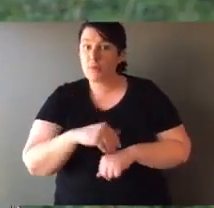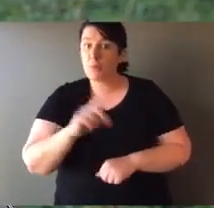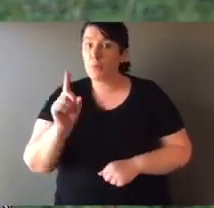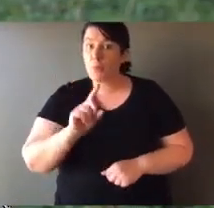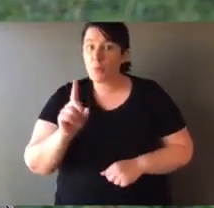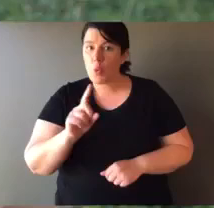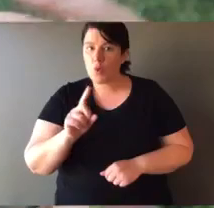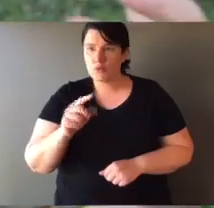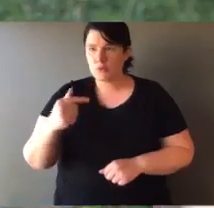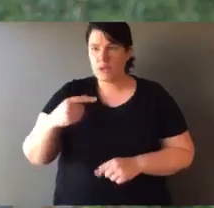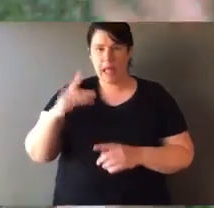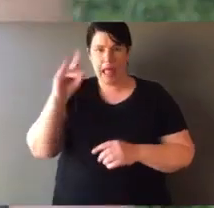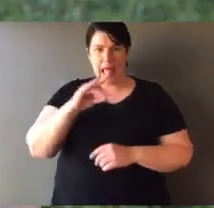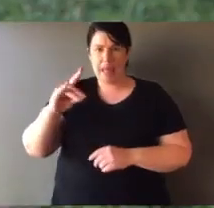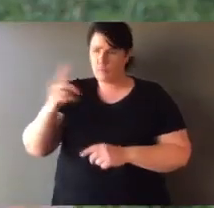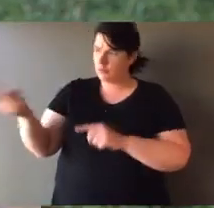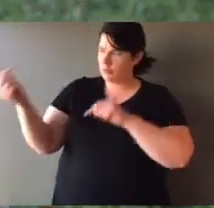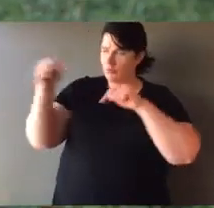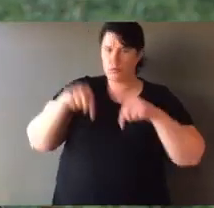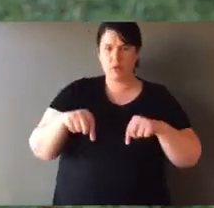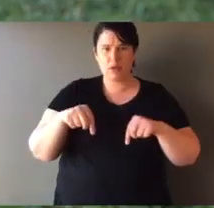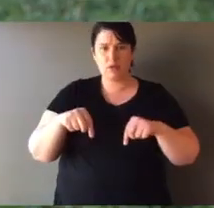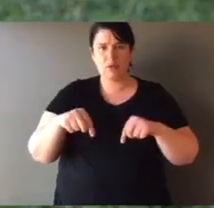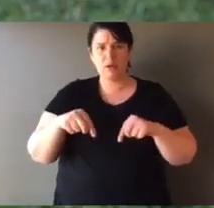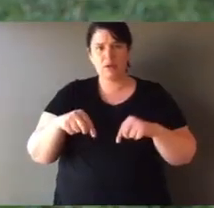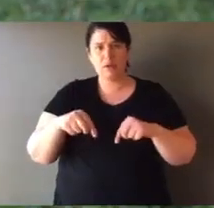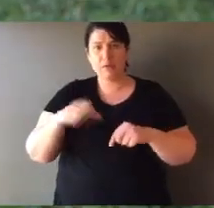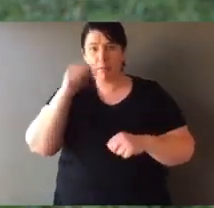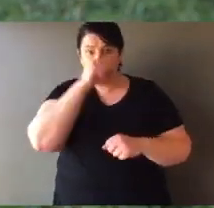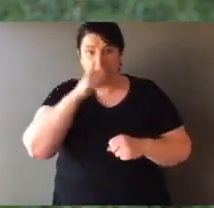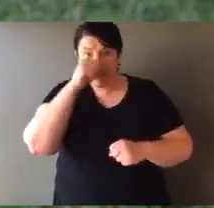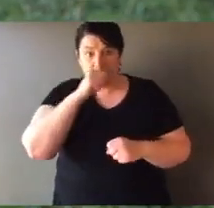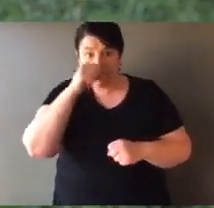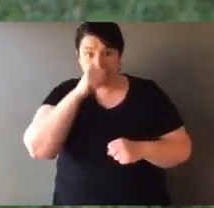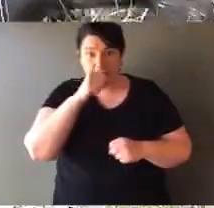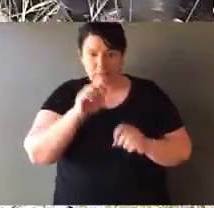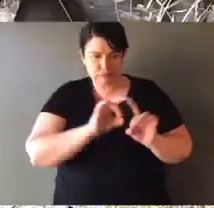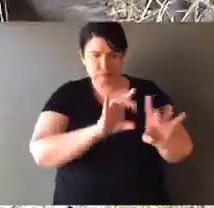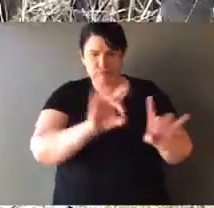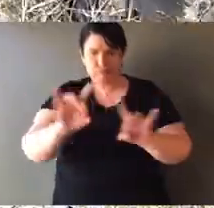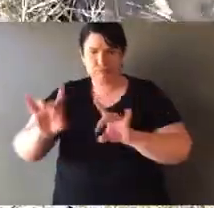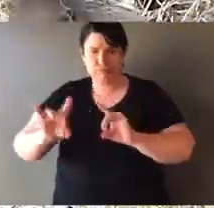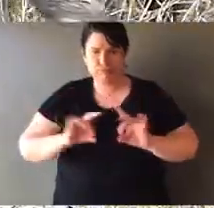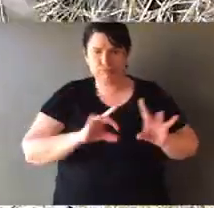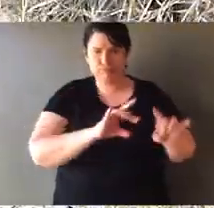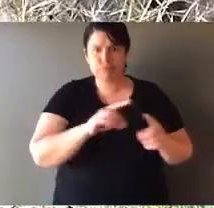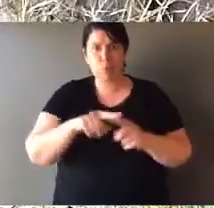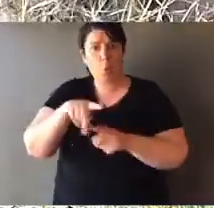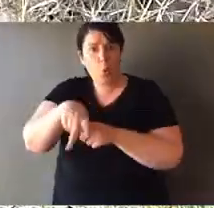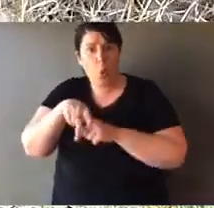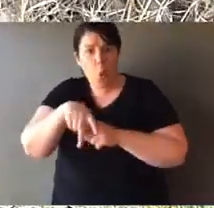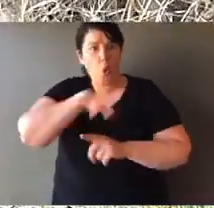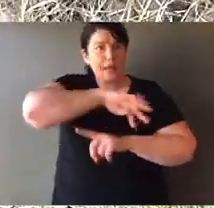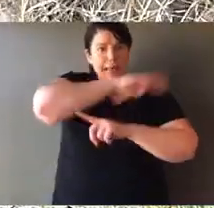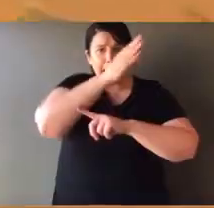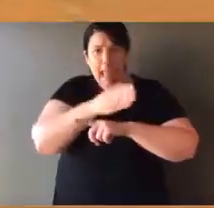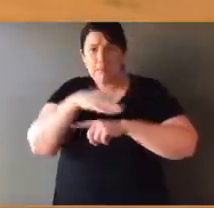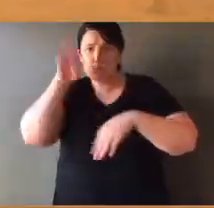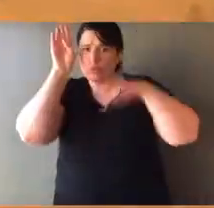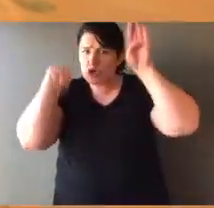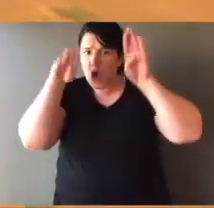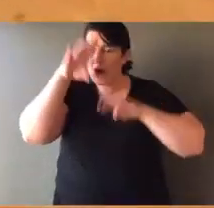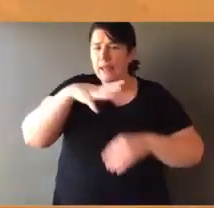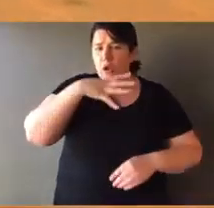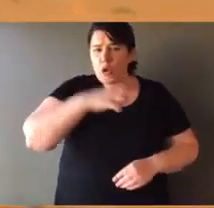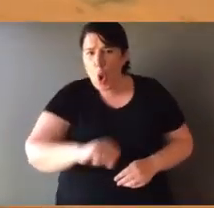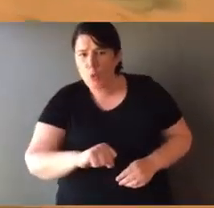didn't mention is the introduction of feral pests. Now, feral pests can be a pig that does mass damage to the environment,